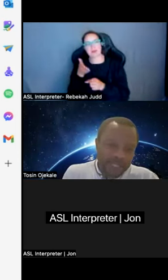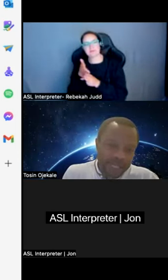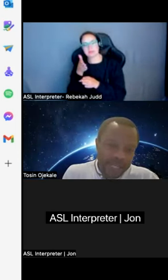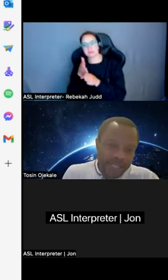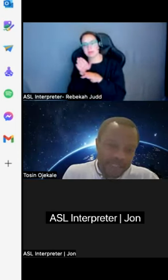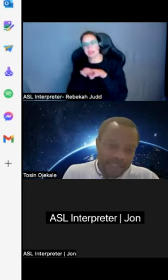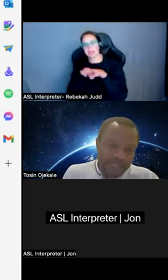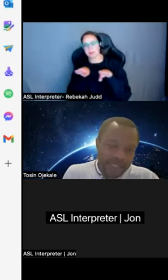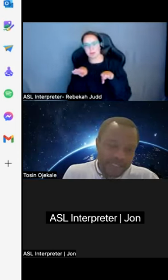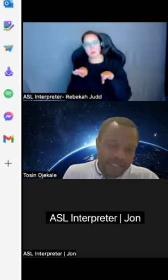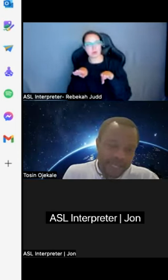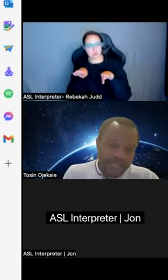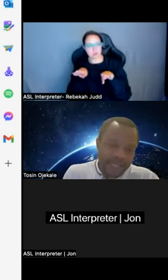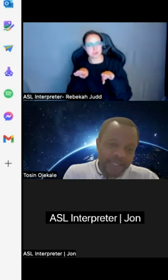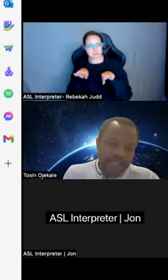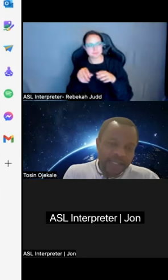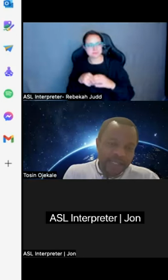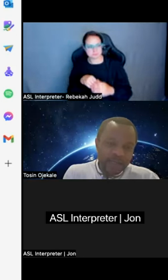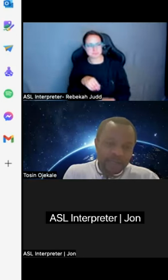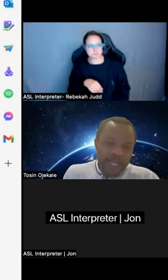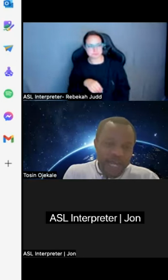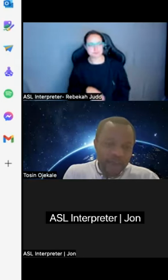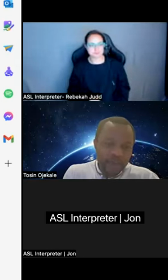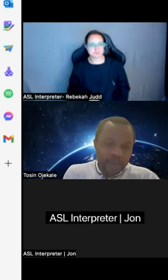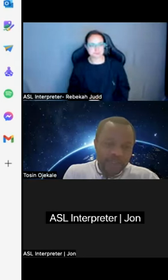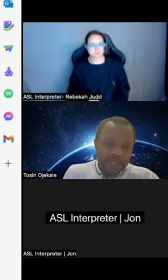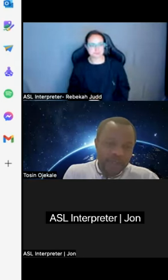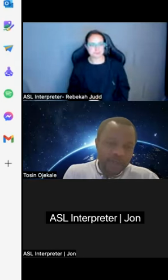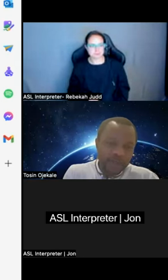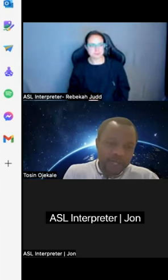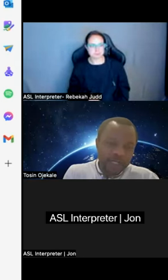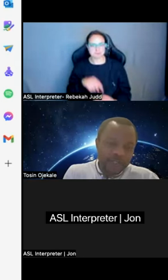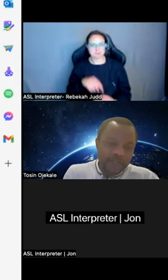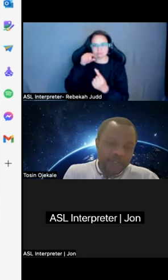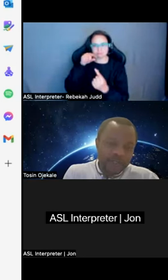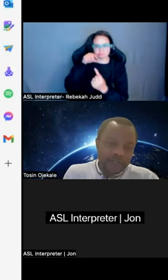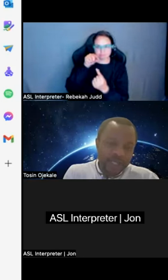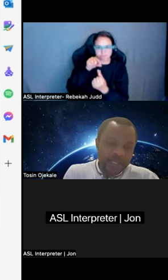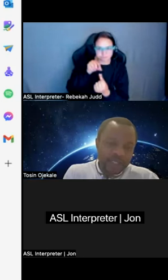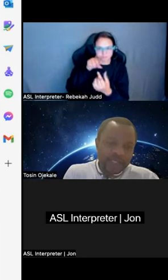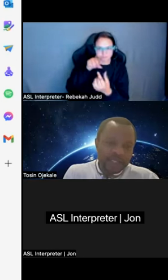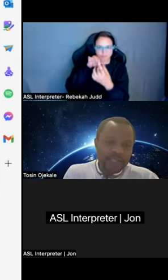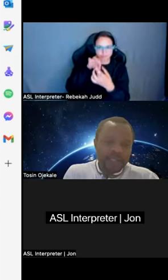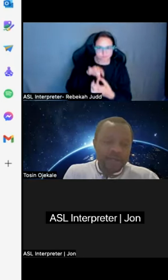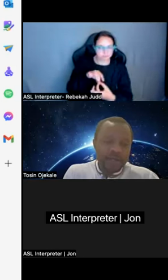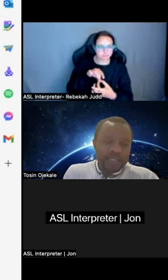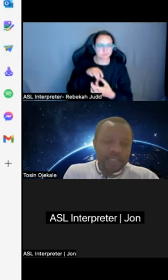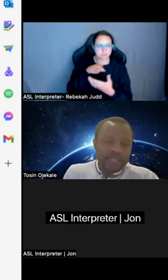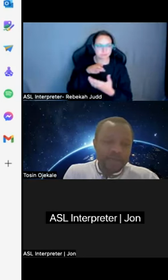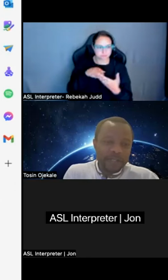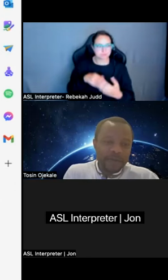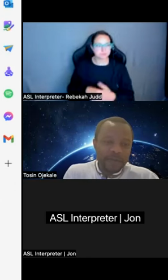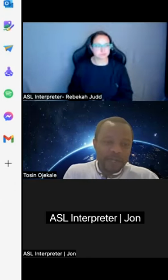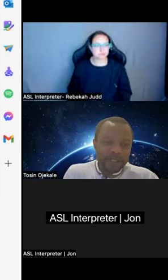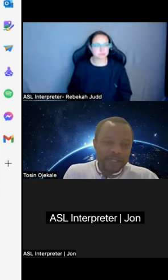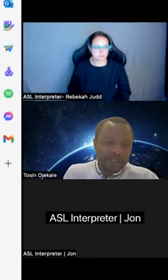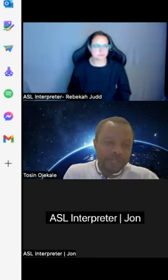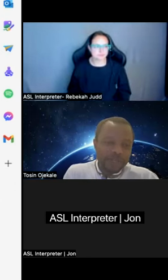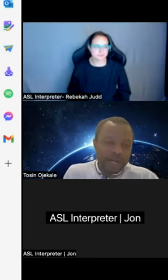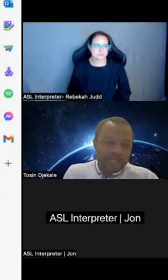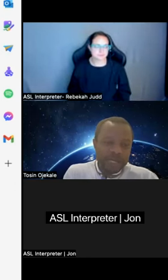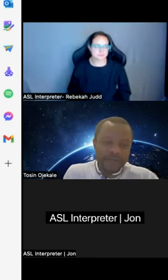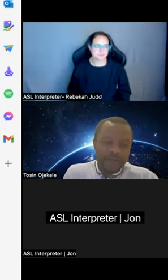seen here. It's slant here. A lot of diodes, a lot of connectors and things connecting the different components,